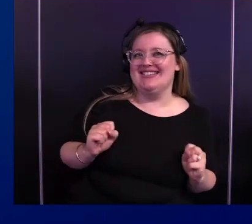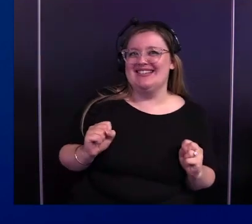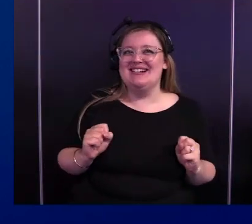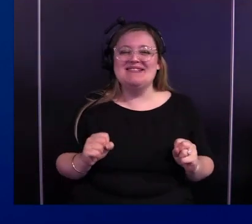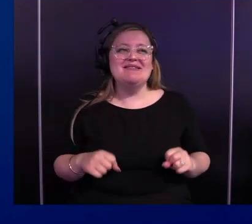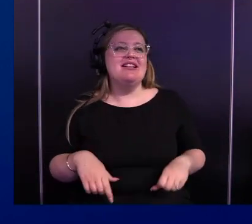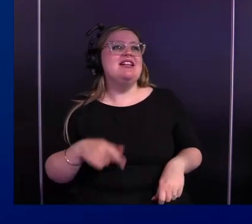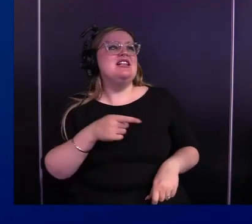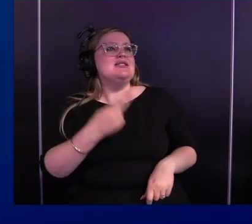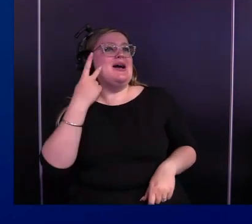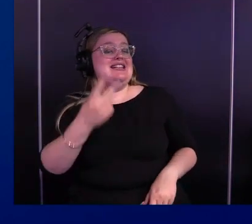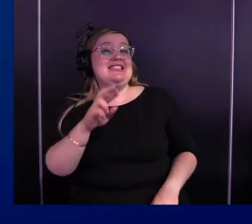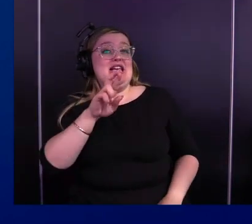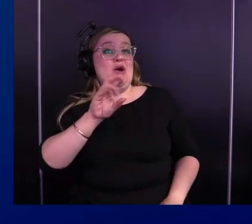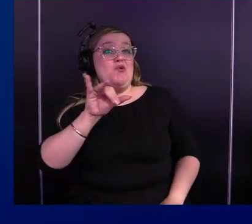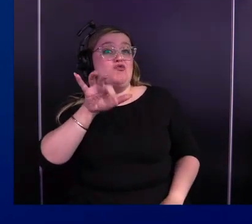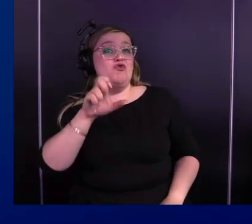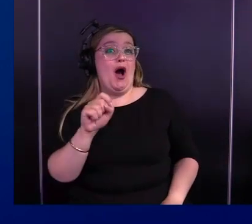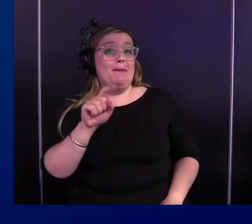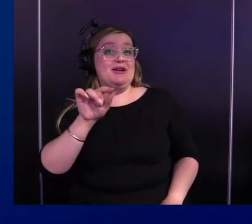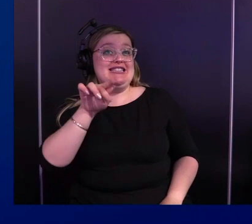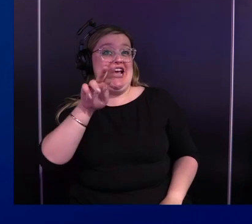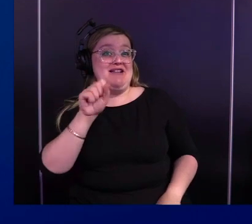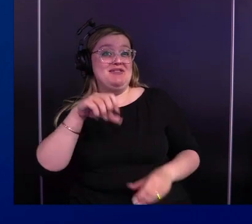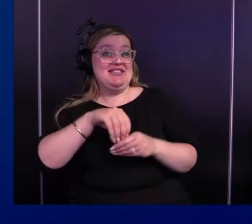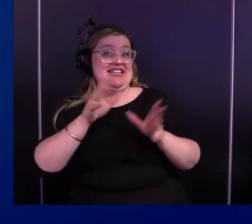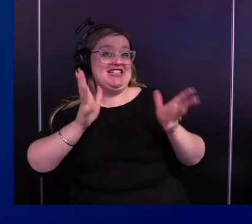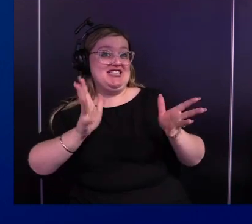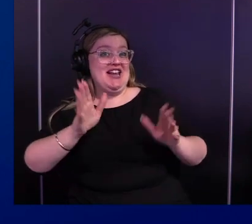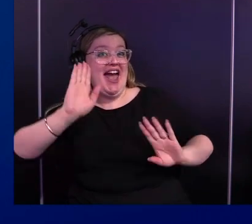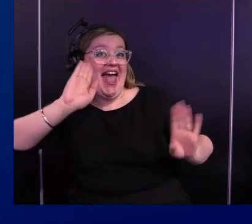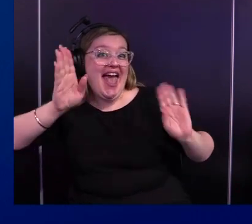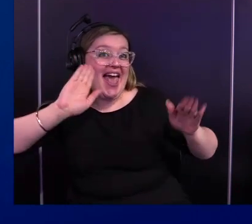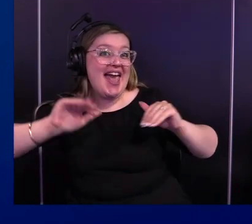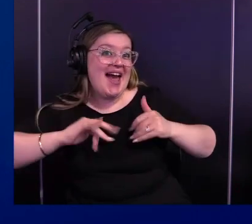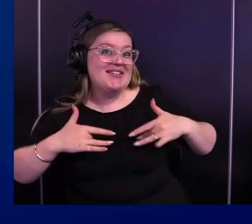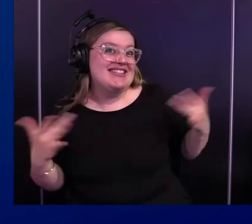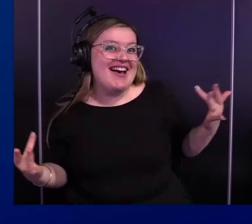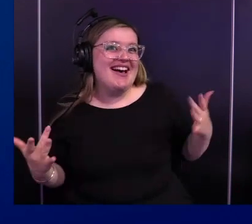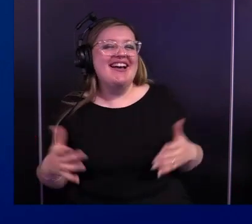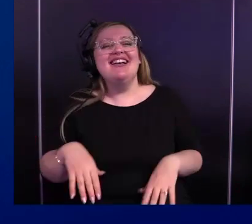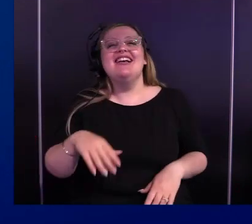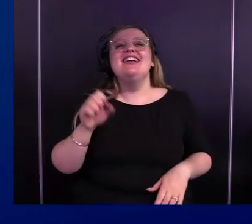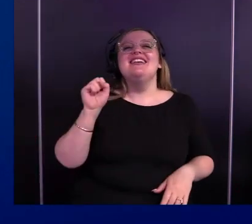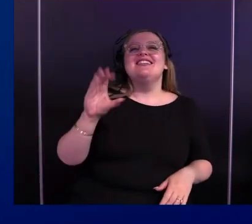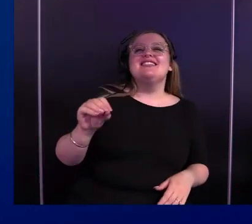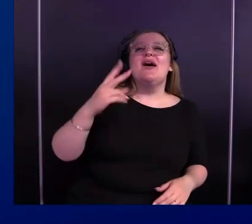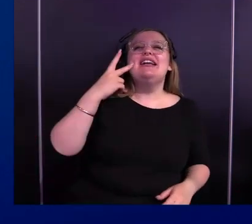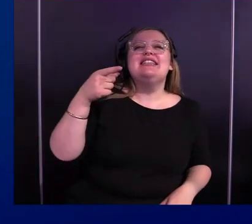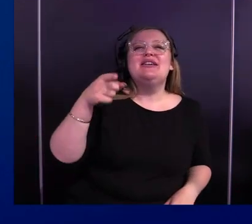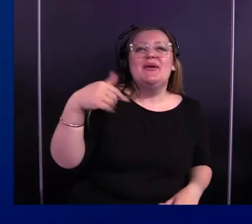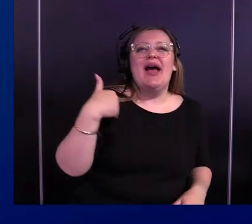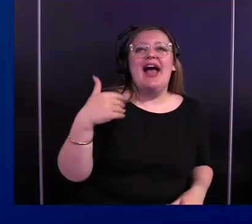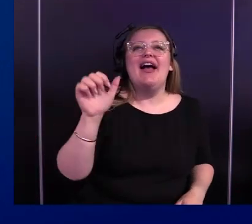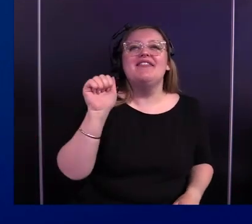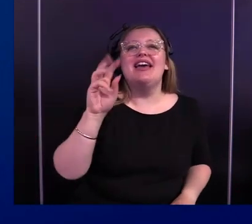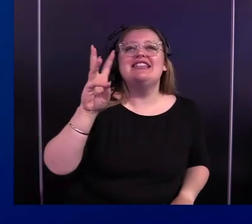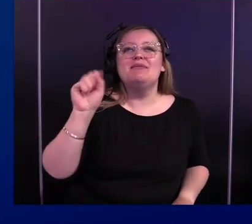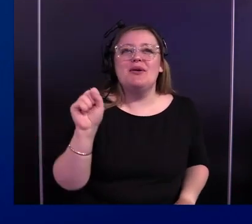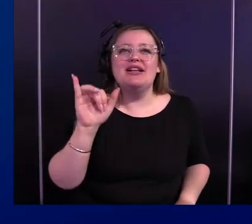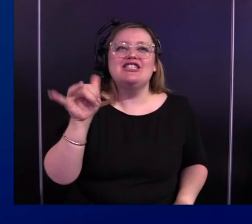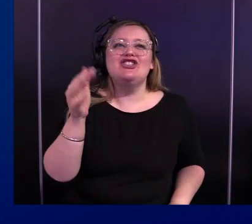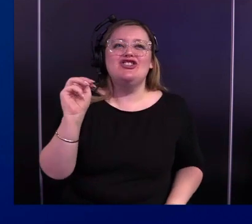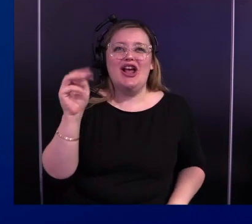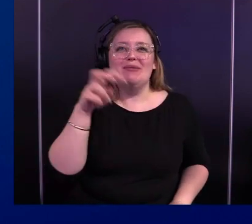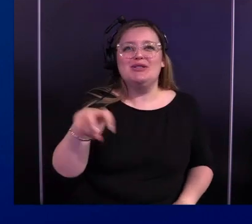friend Robert Tables. Hey, hey Robert. How's it going? Hi, Robert. All right, so I see that you have AWS Jam Journey on Twitch pulled up